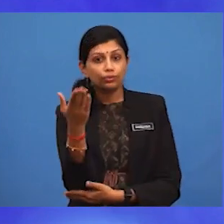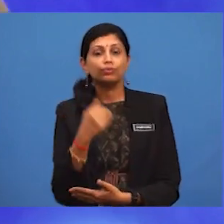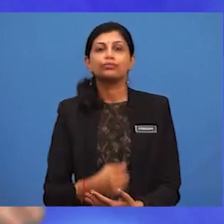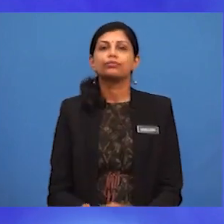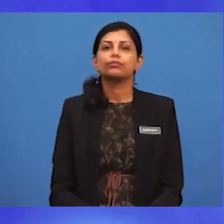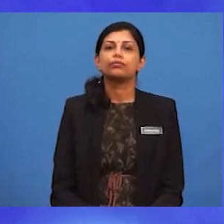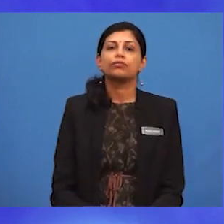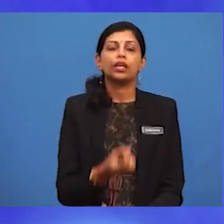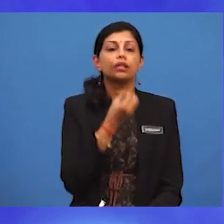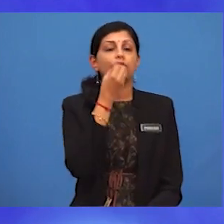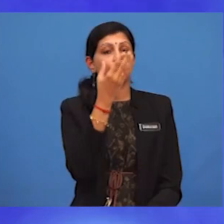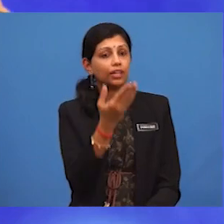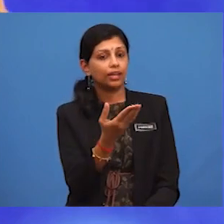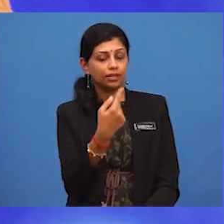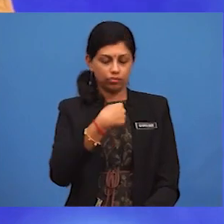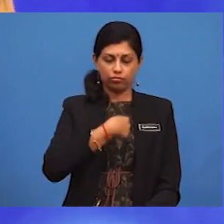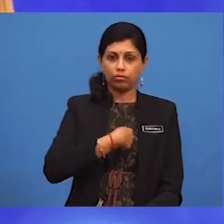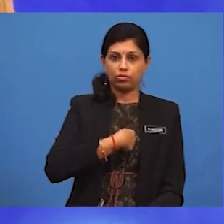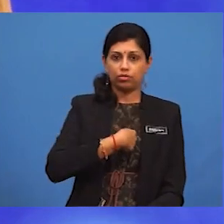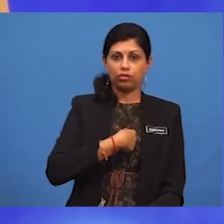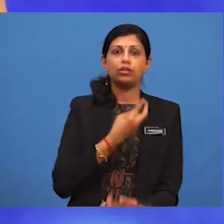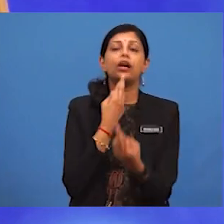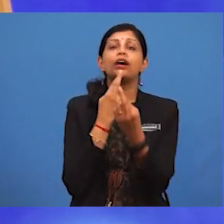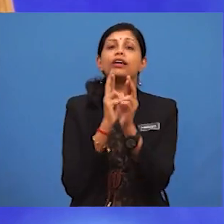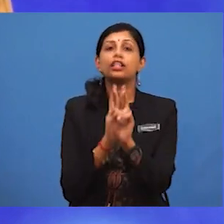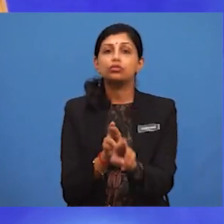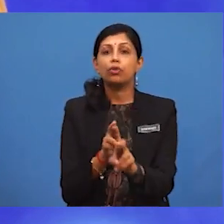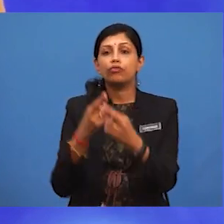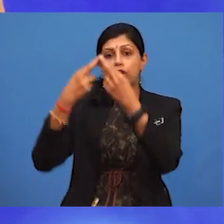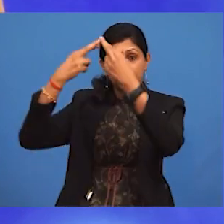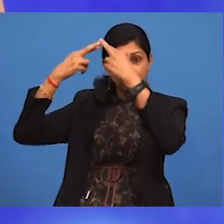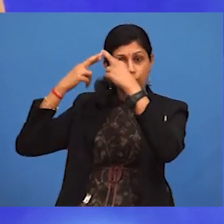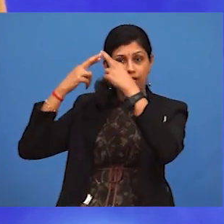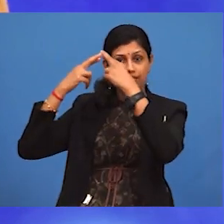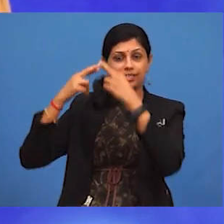and tell her that you are going to respond to her request.